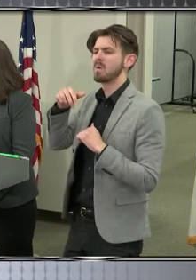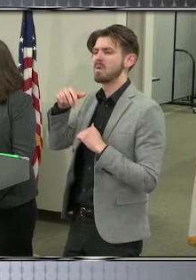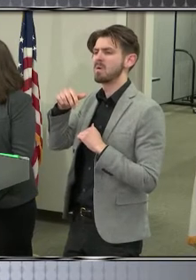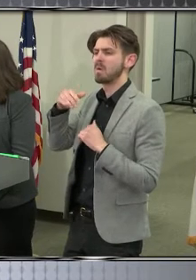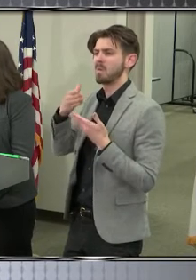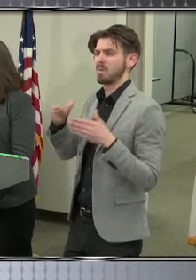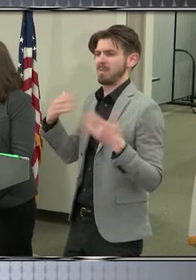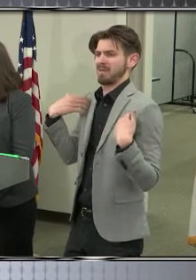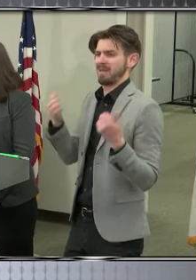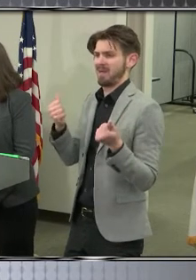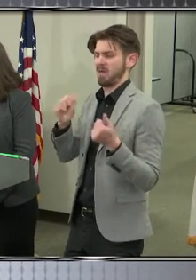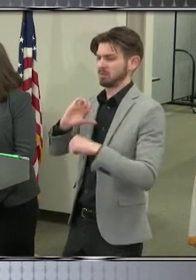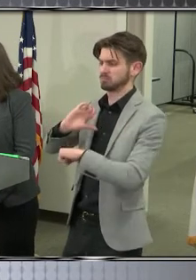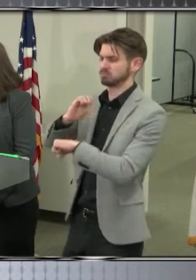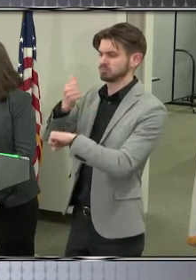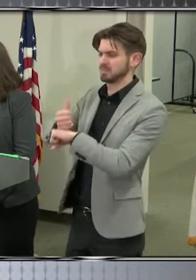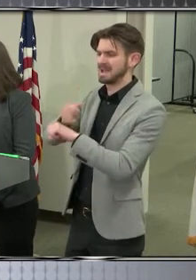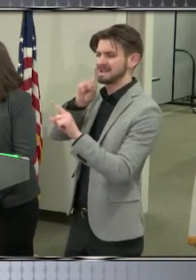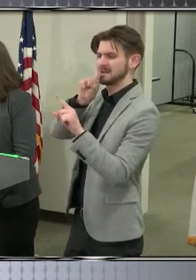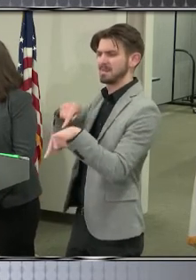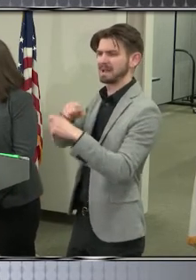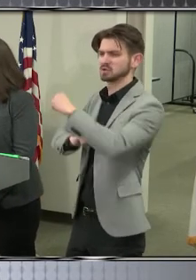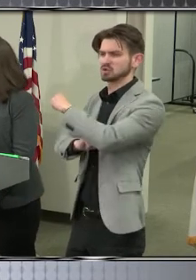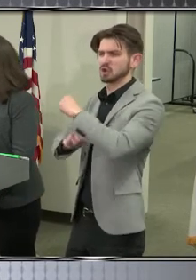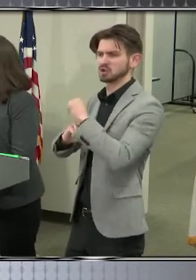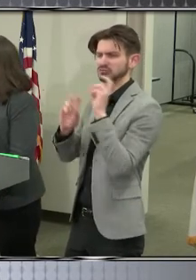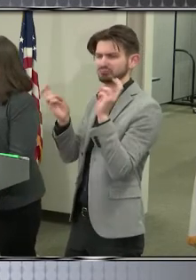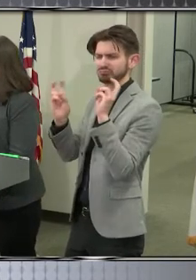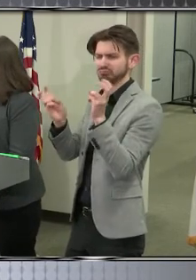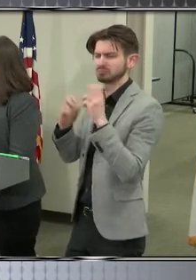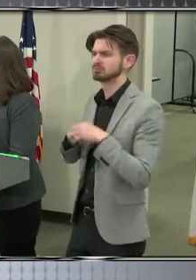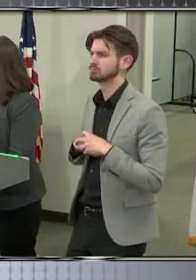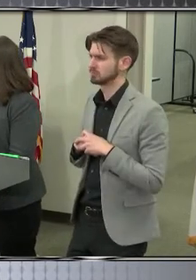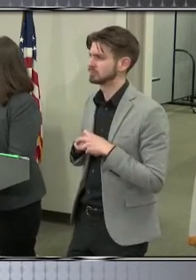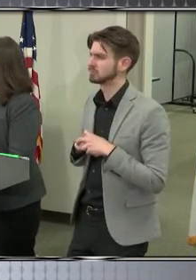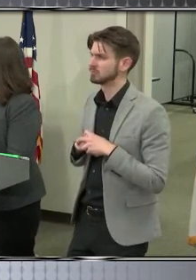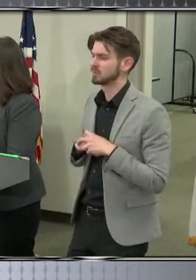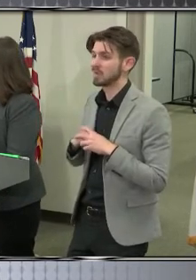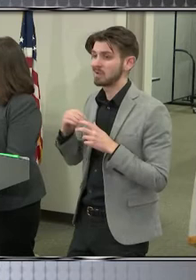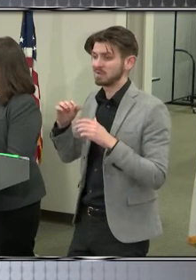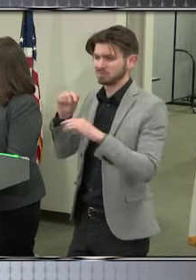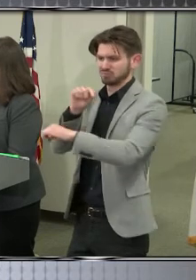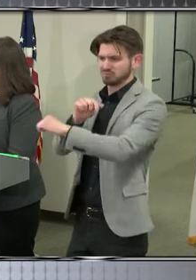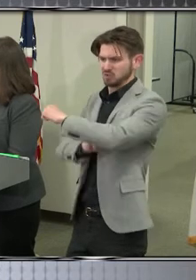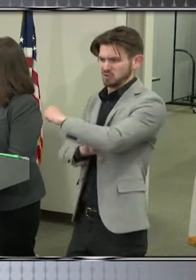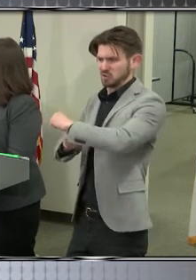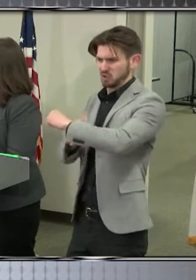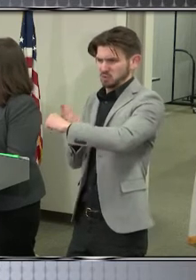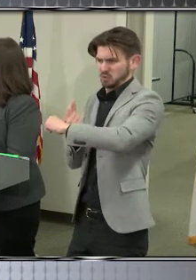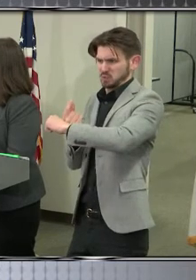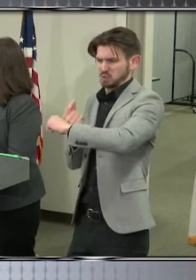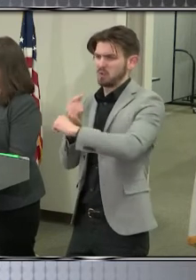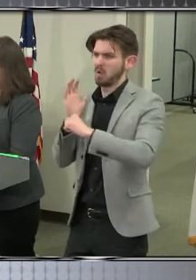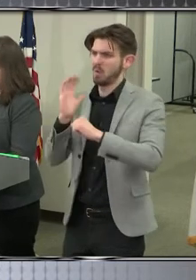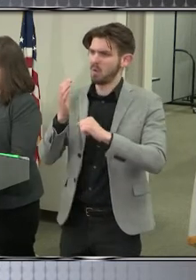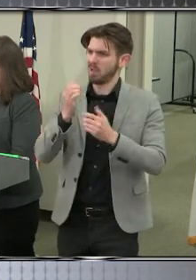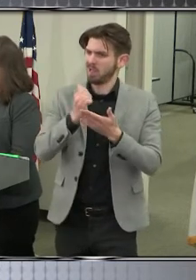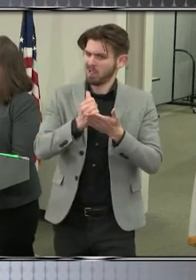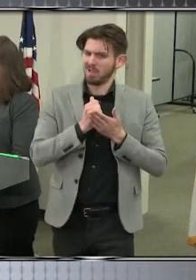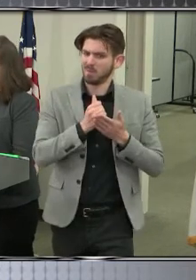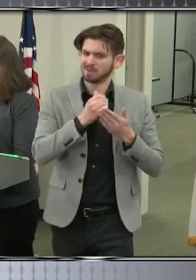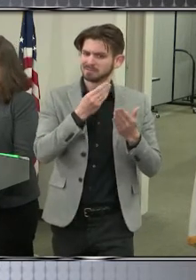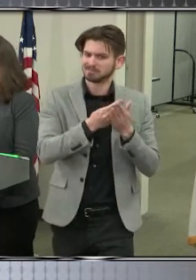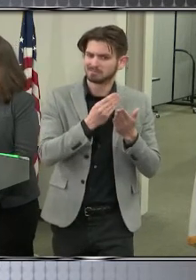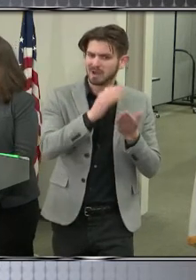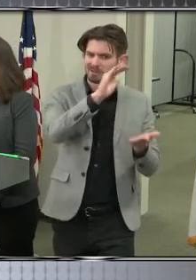command structure. This allows us to be more nimble and more efficient in our coordination of logistics, resources, and